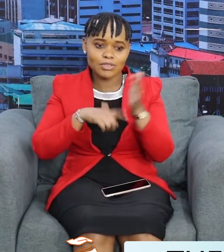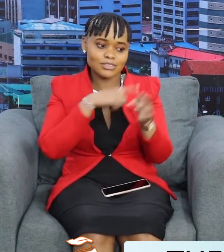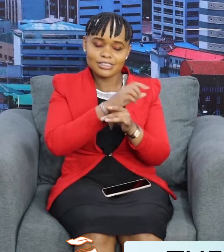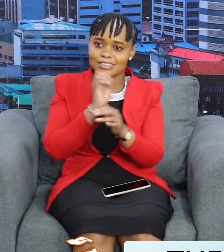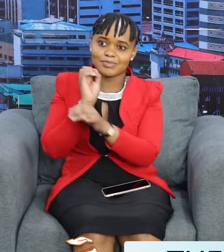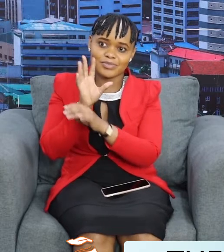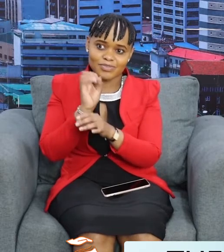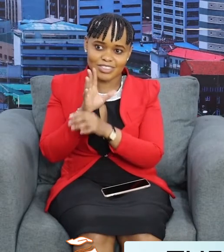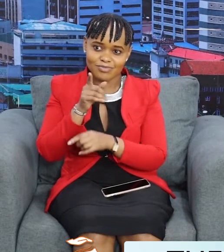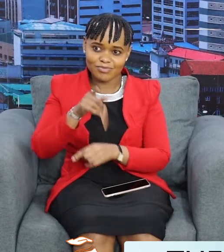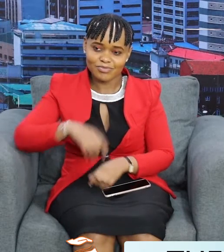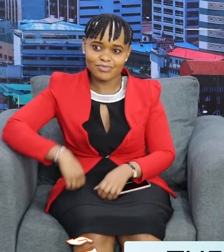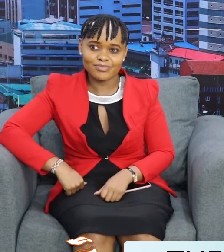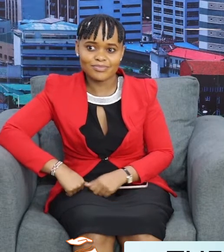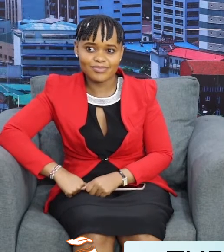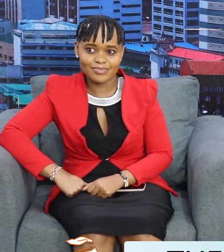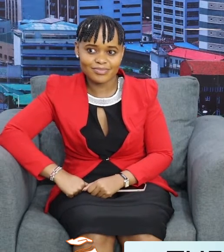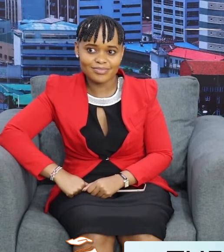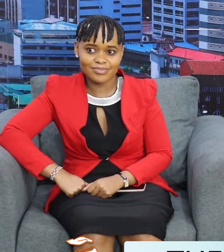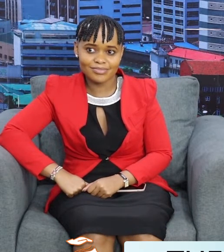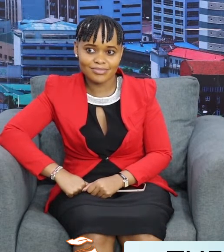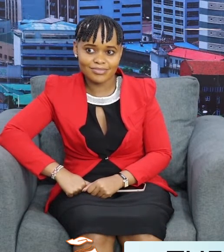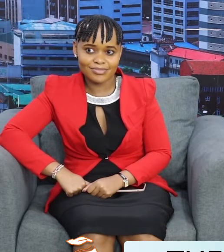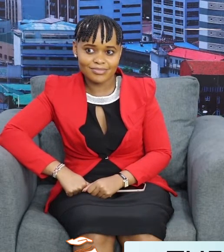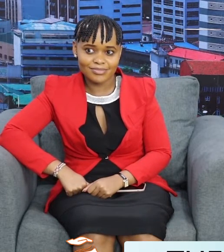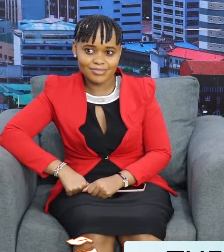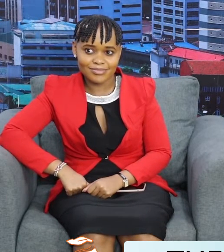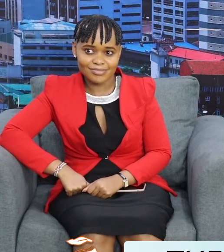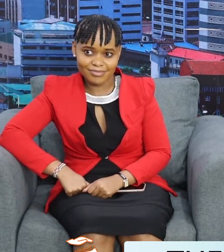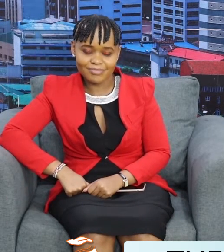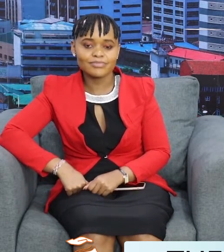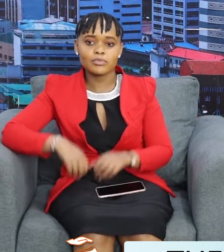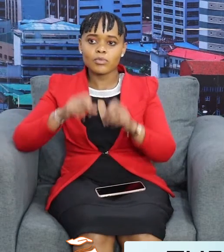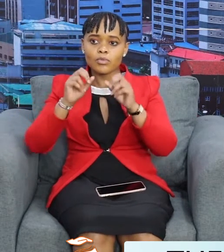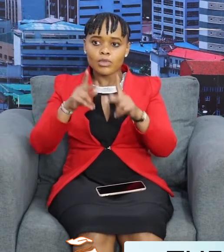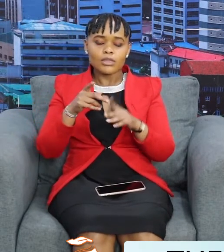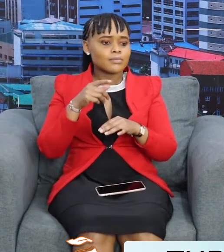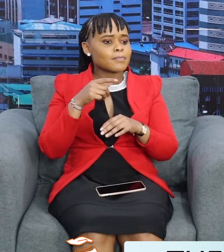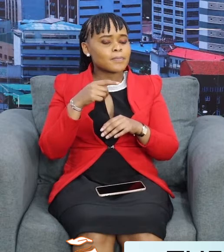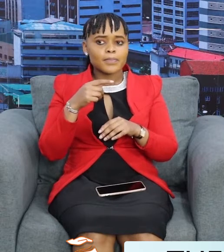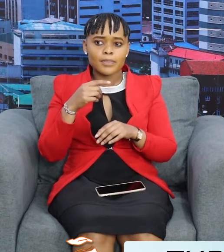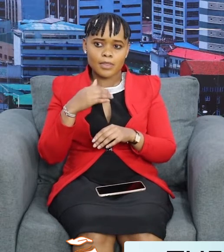the viewers have gotten some inspiration and some insight from your stories. Thank you very